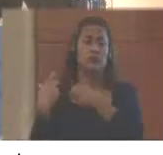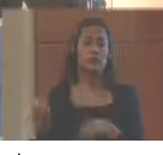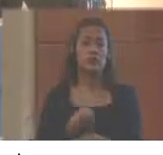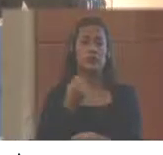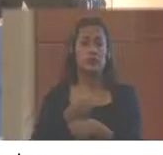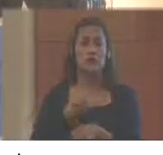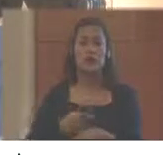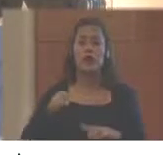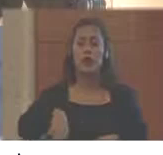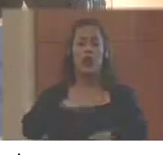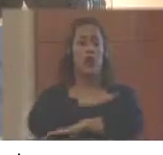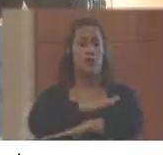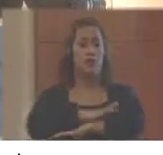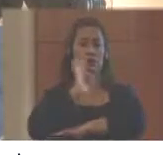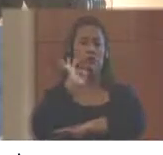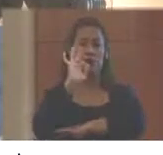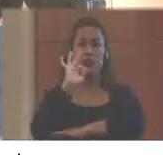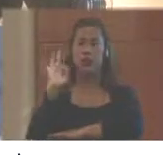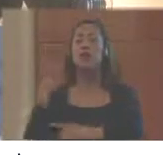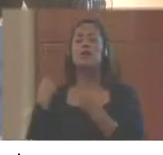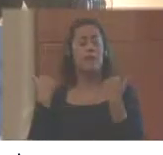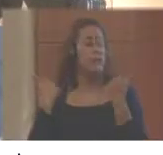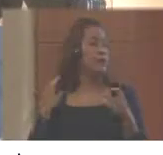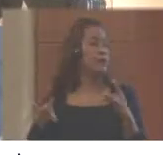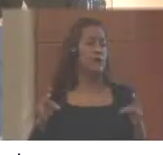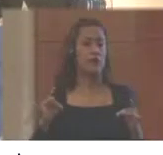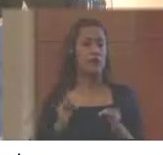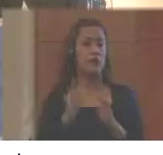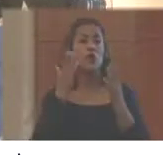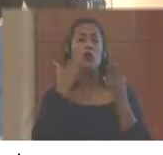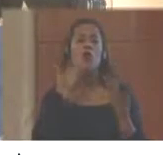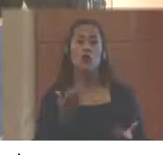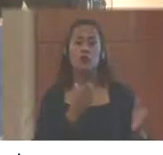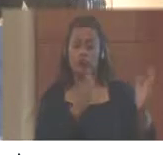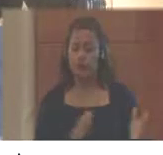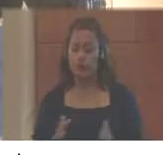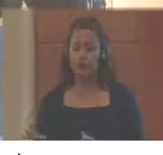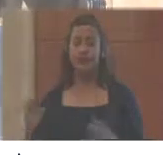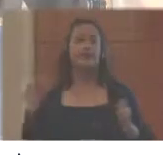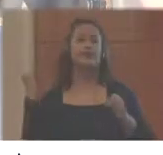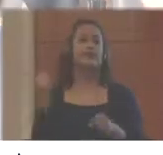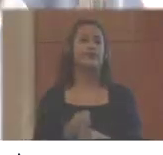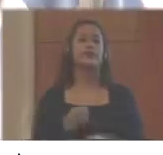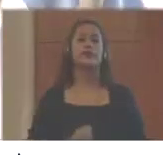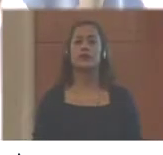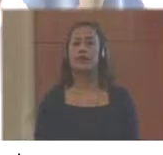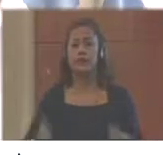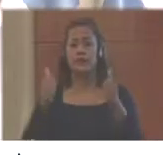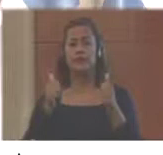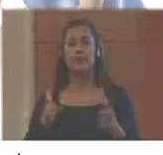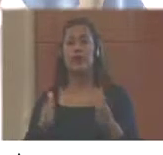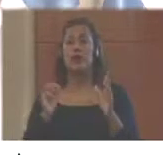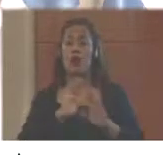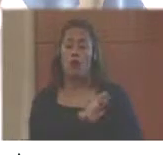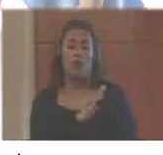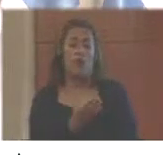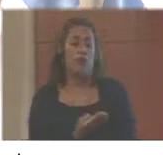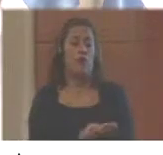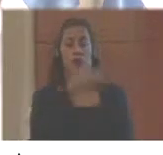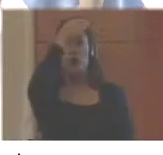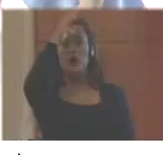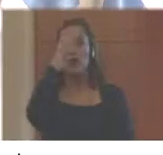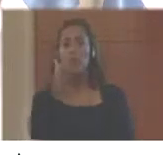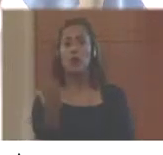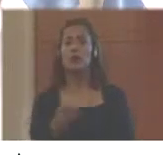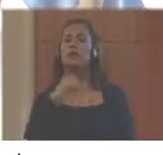If we, while we assume this role in this challenge, the private